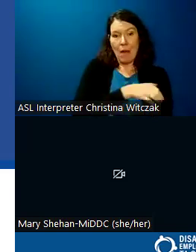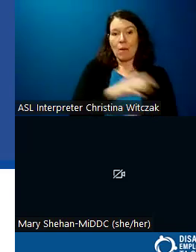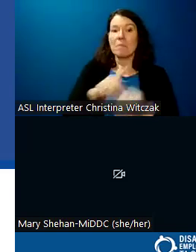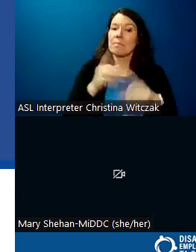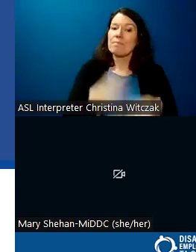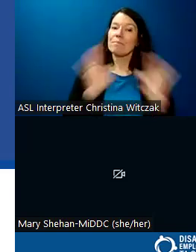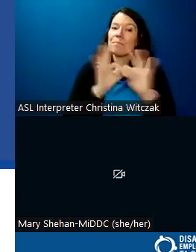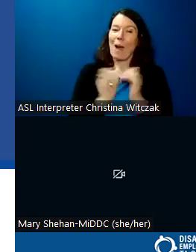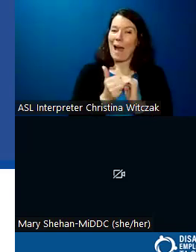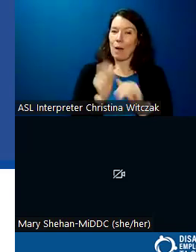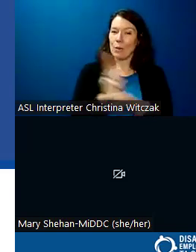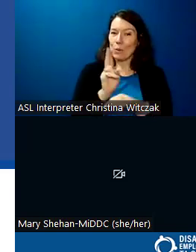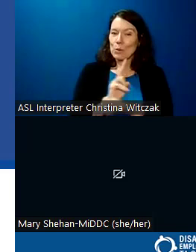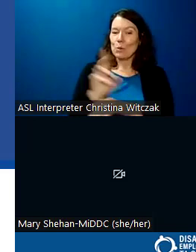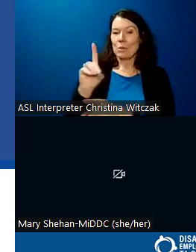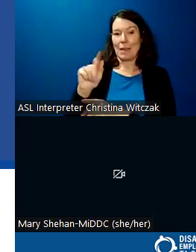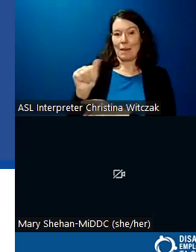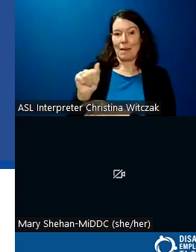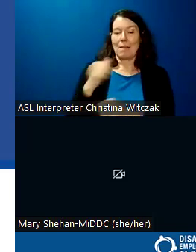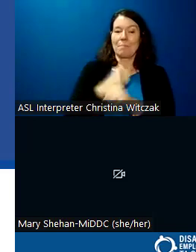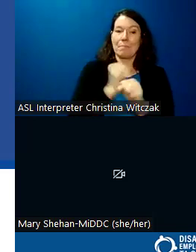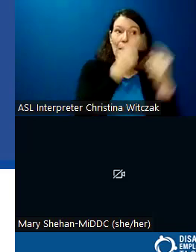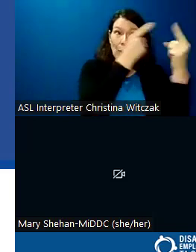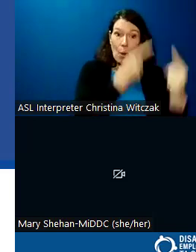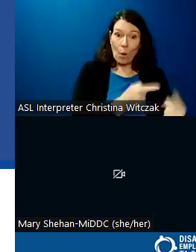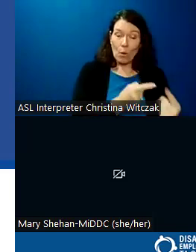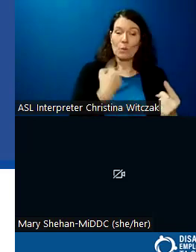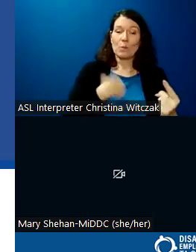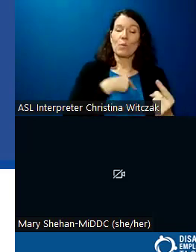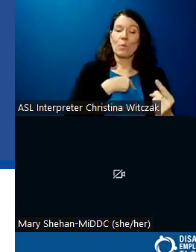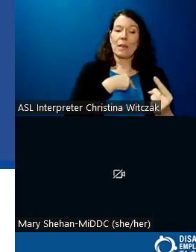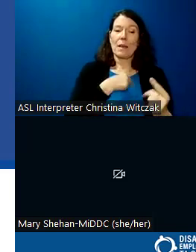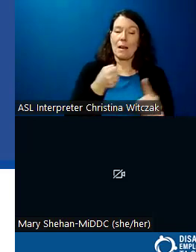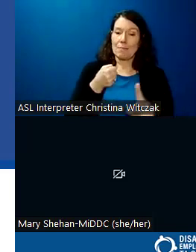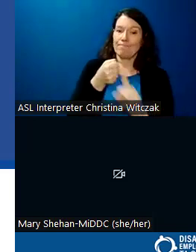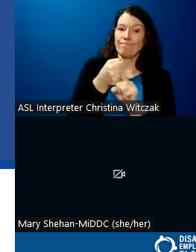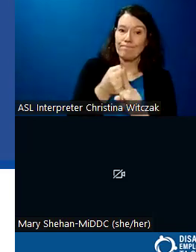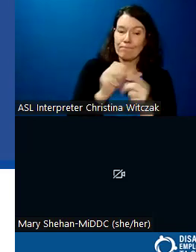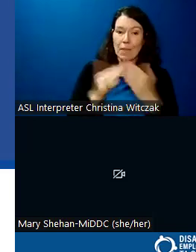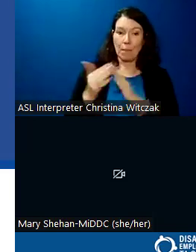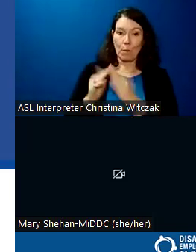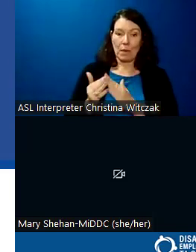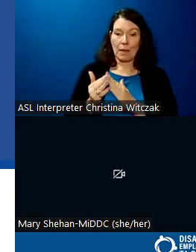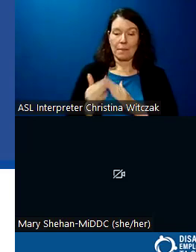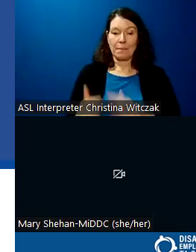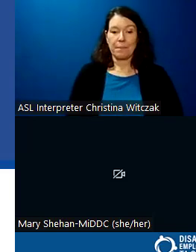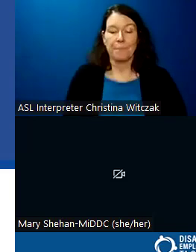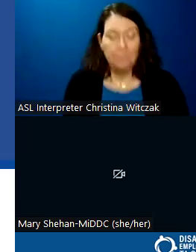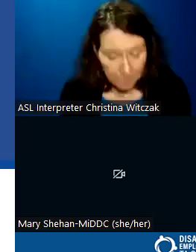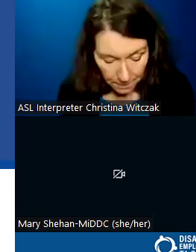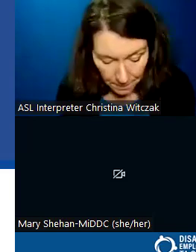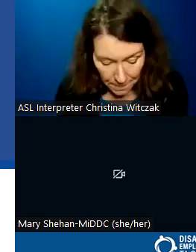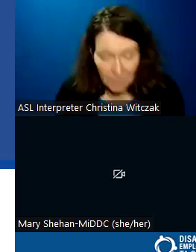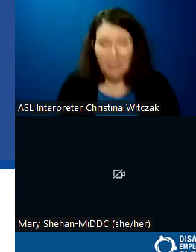know how to use it, how to make those goals and objectives so that we're impactful in our communities. This specific